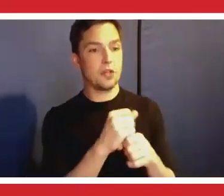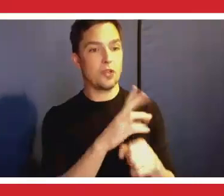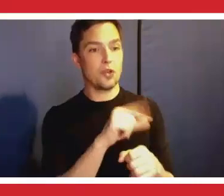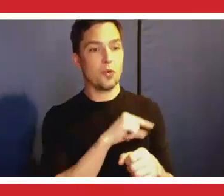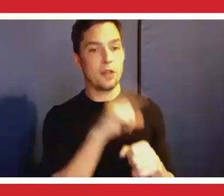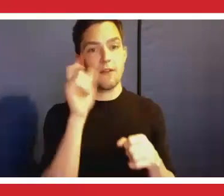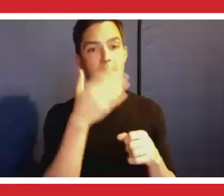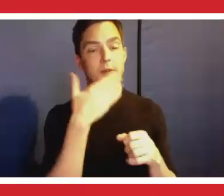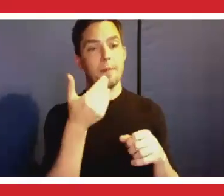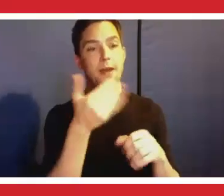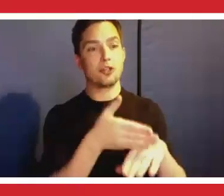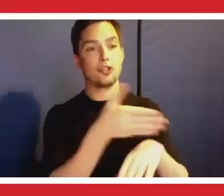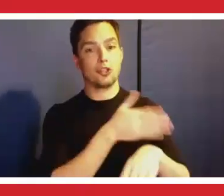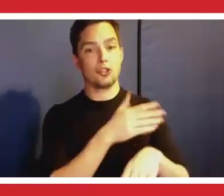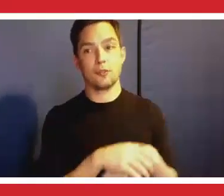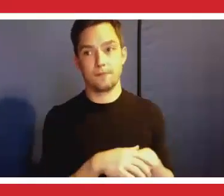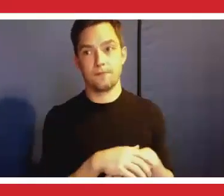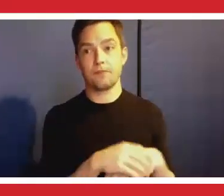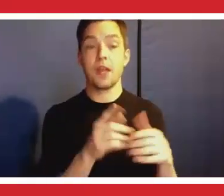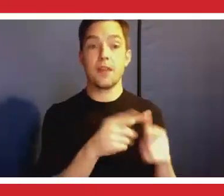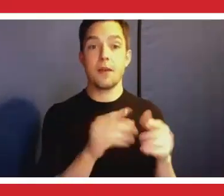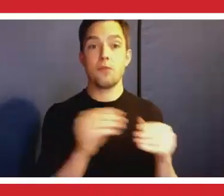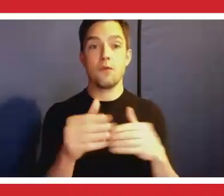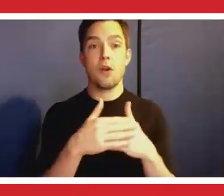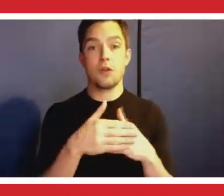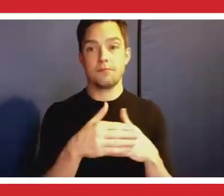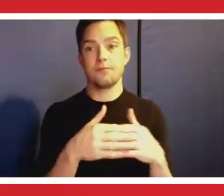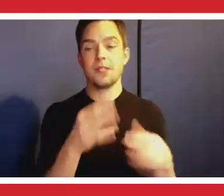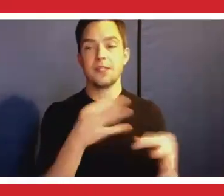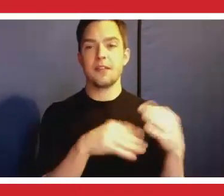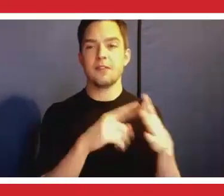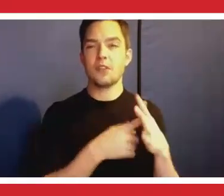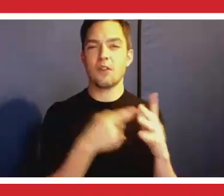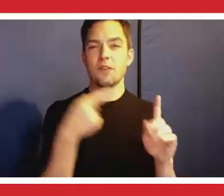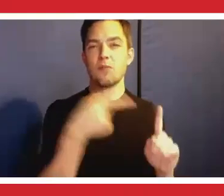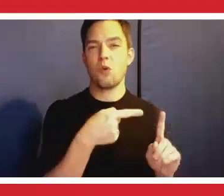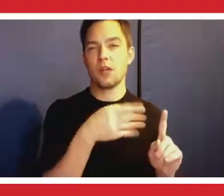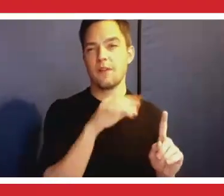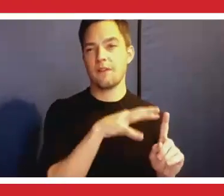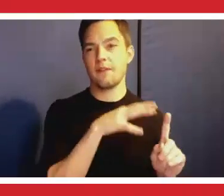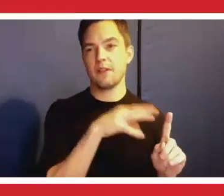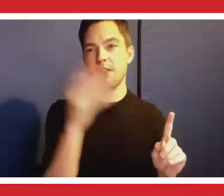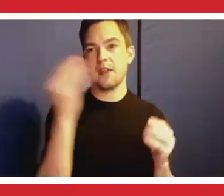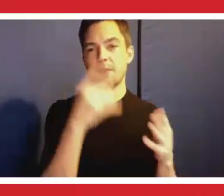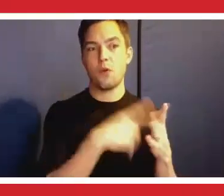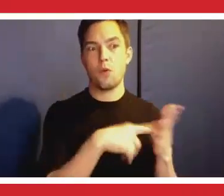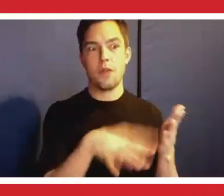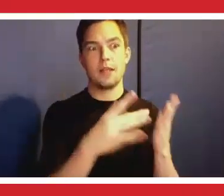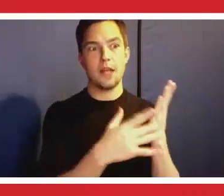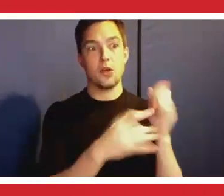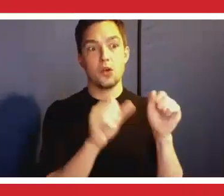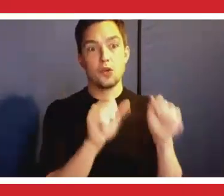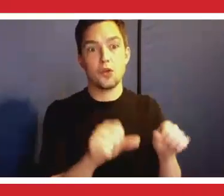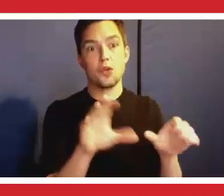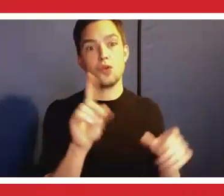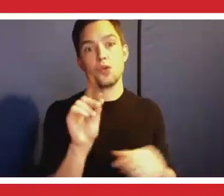better. And then moving on to that, rather than starting from the point of thinking about what the technology could do,